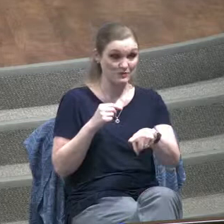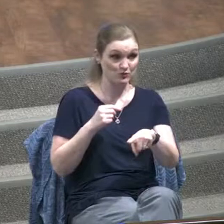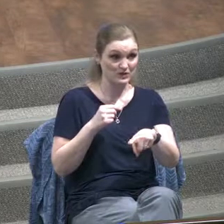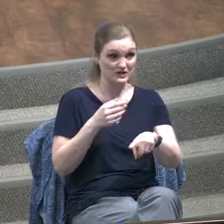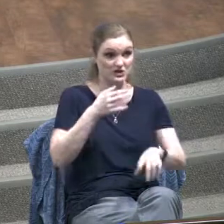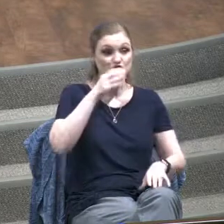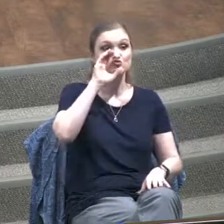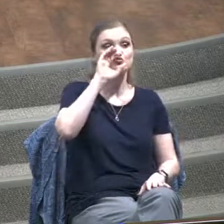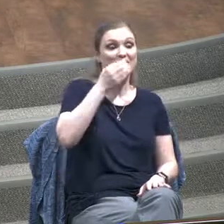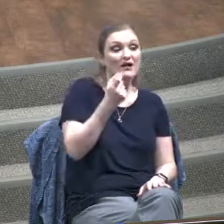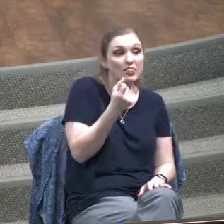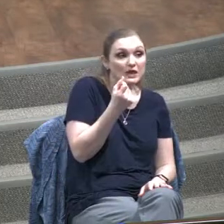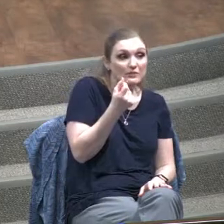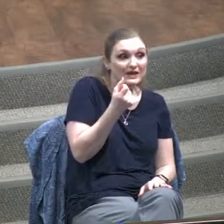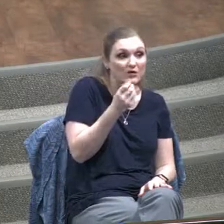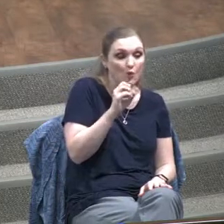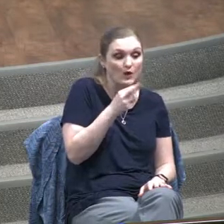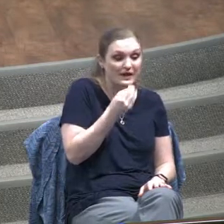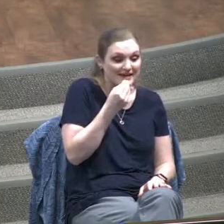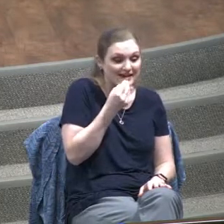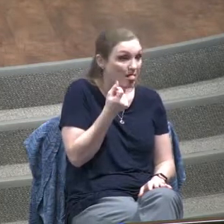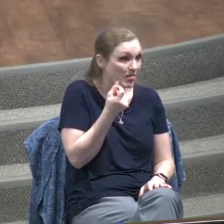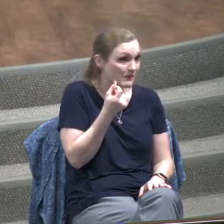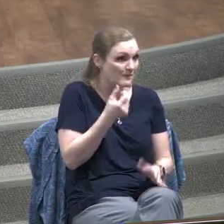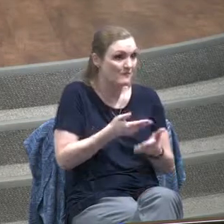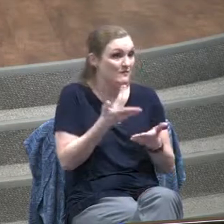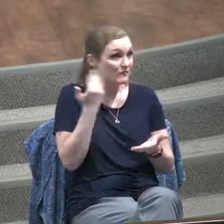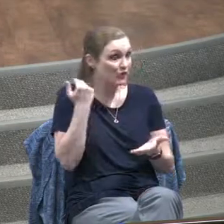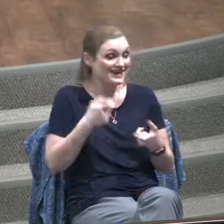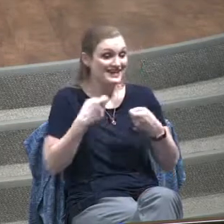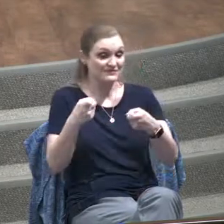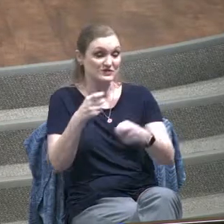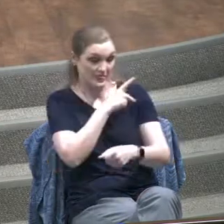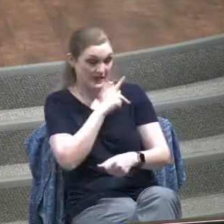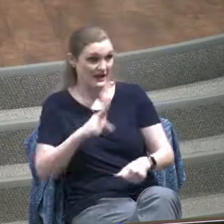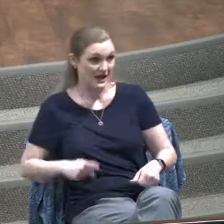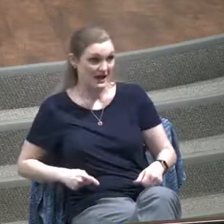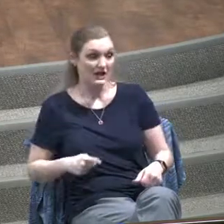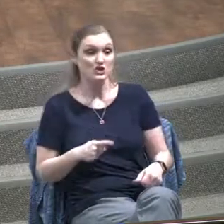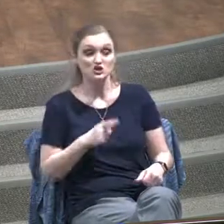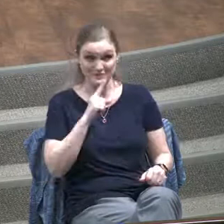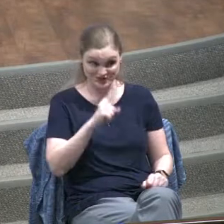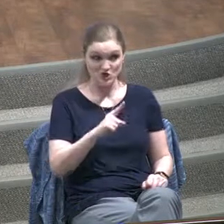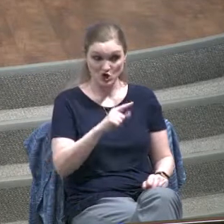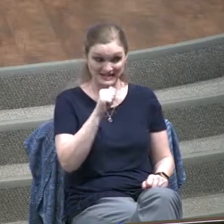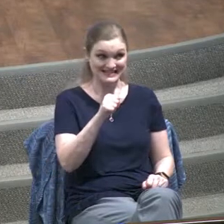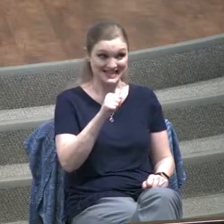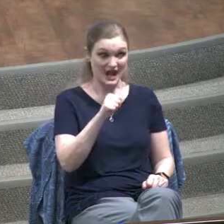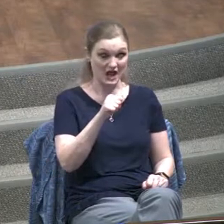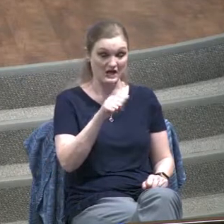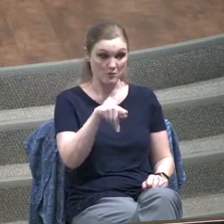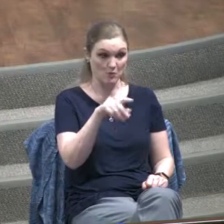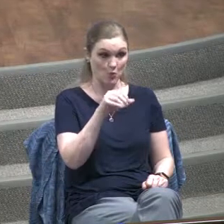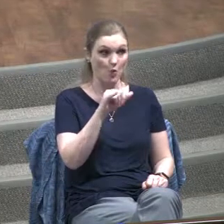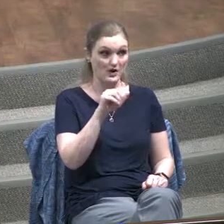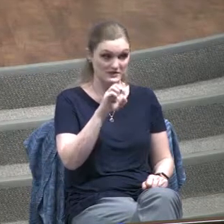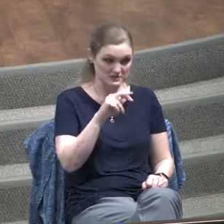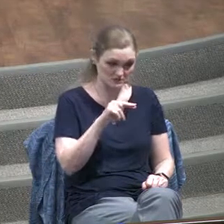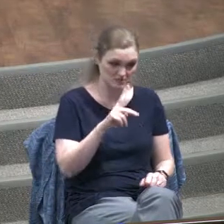he gives it to the king. Now, just stop and think about it. If you're going to overthrow a